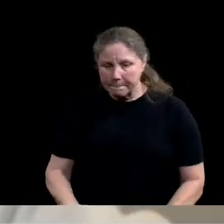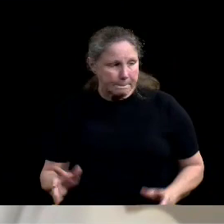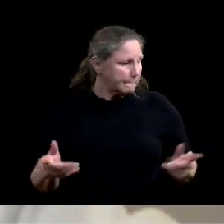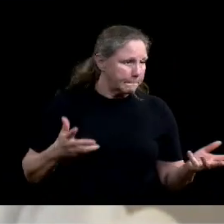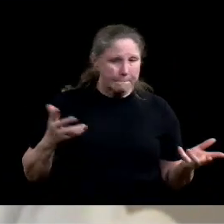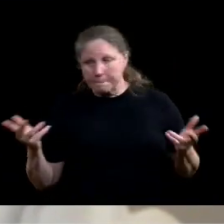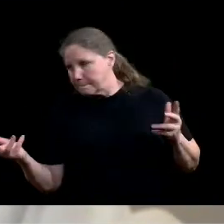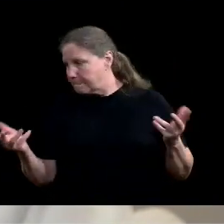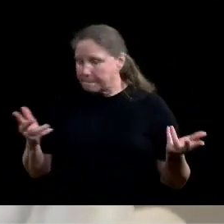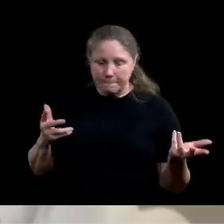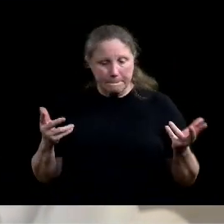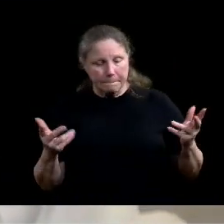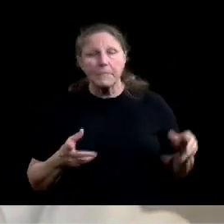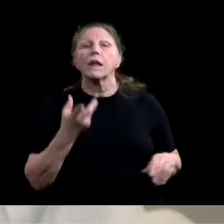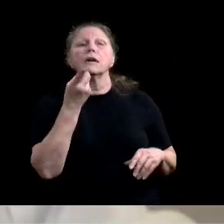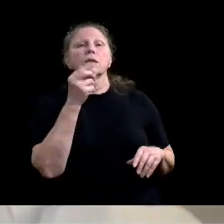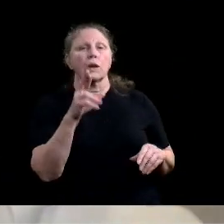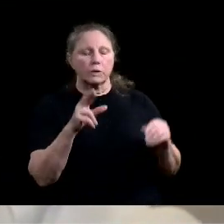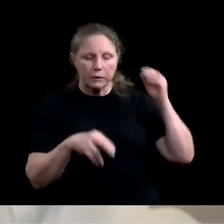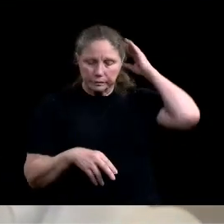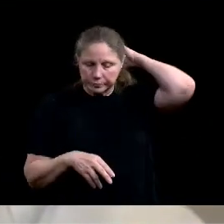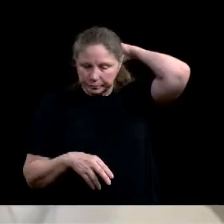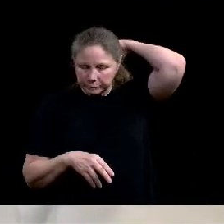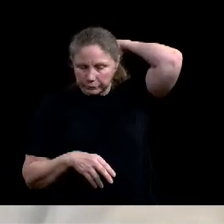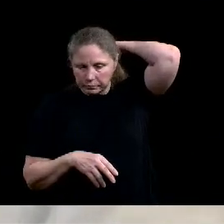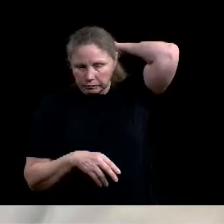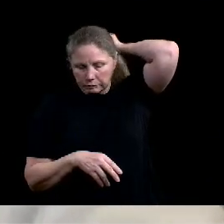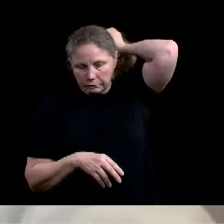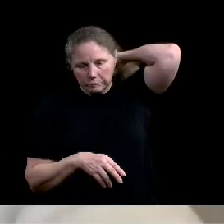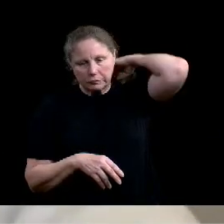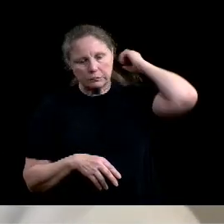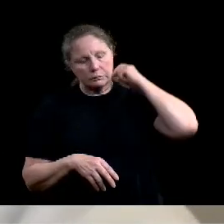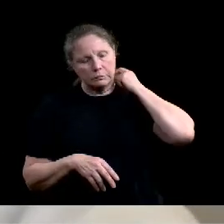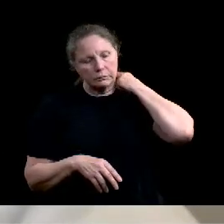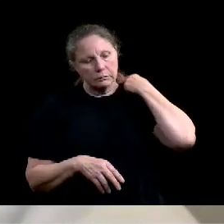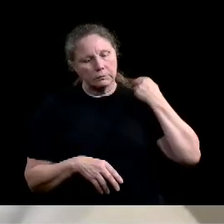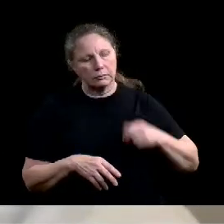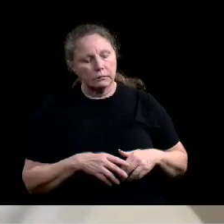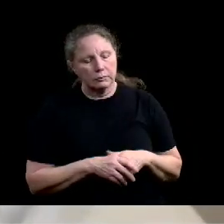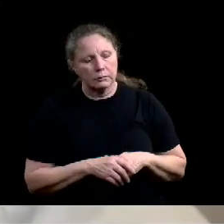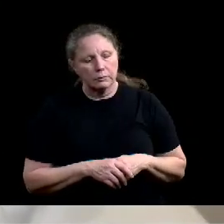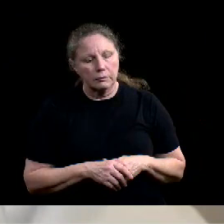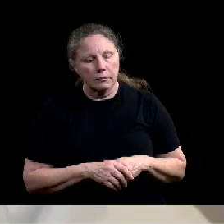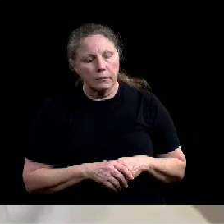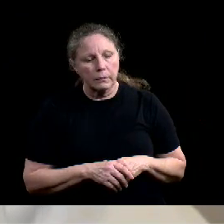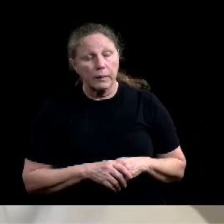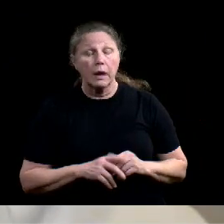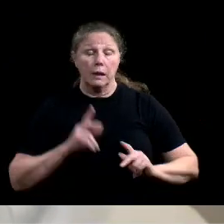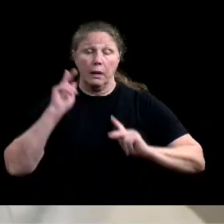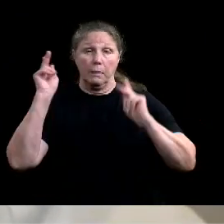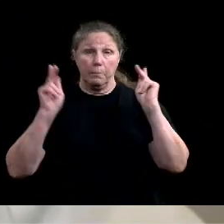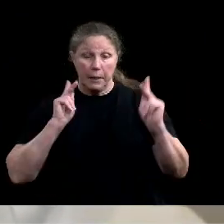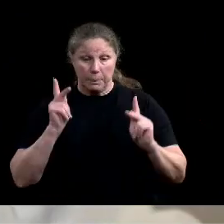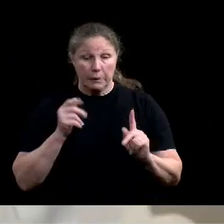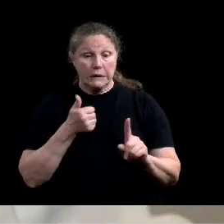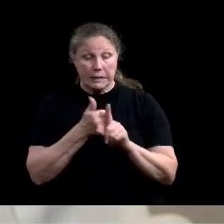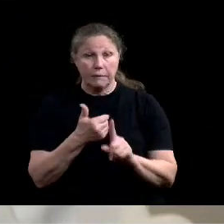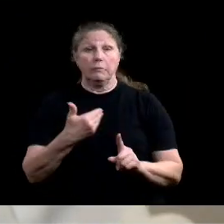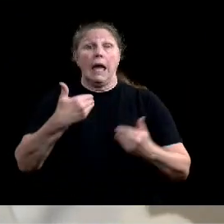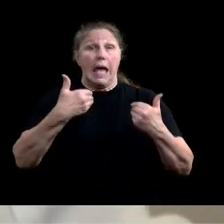So, among those who actually have the virus and who truly have the